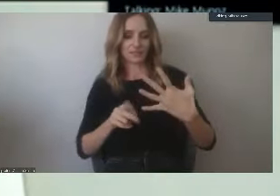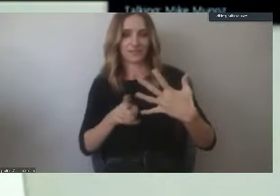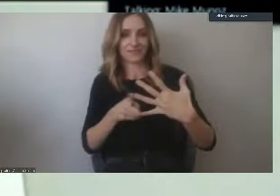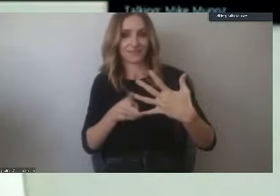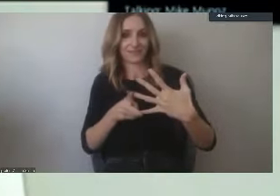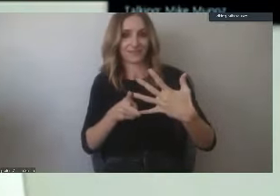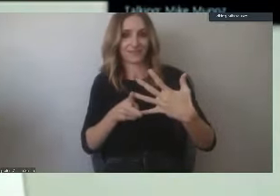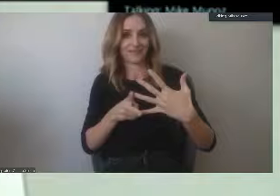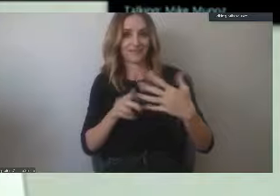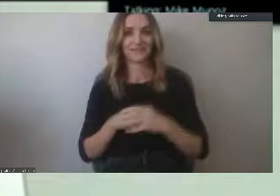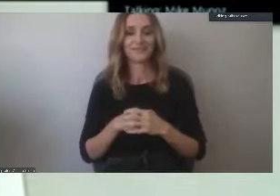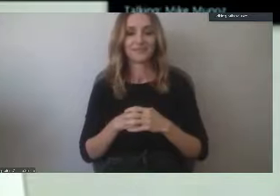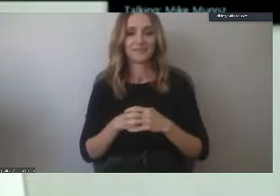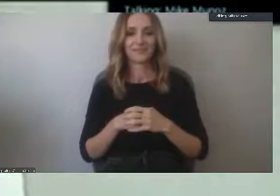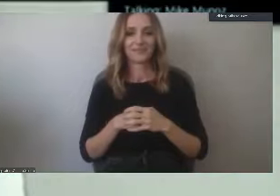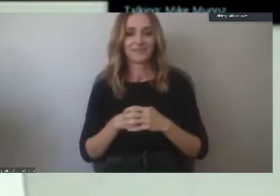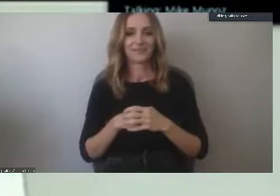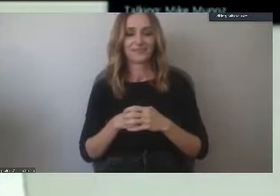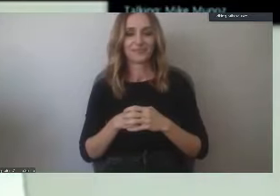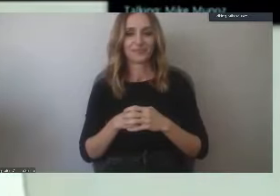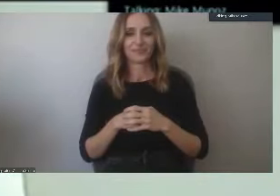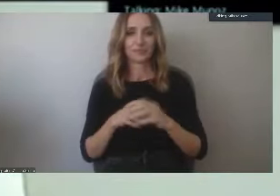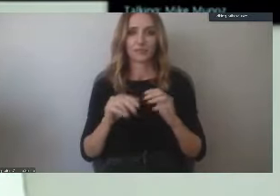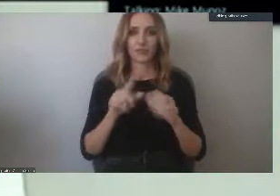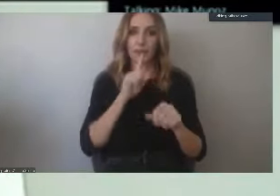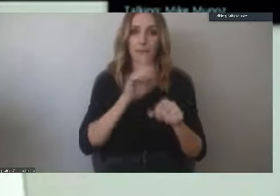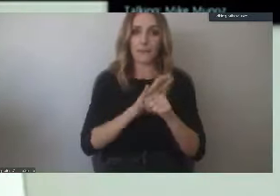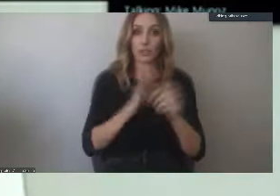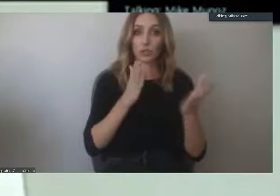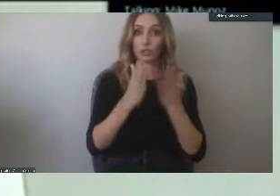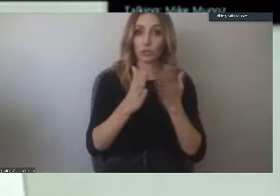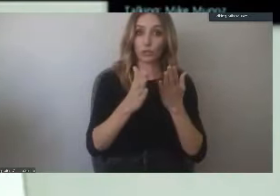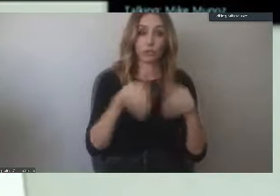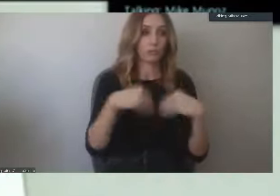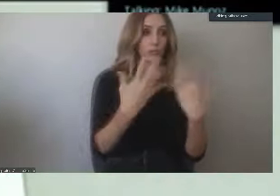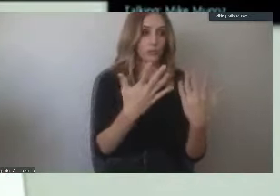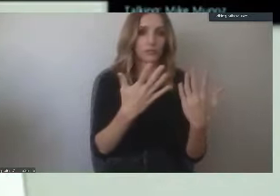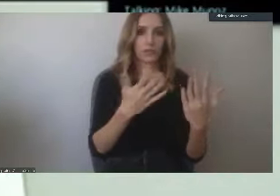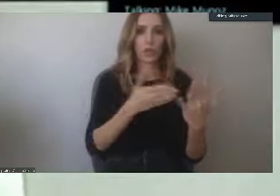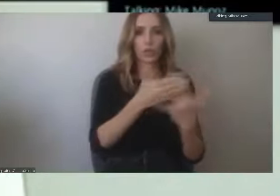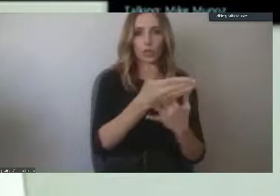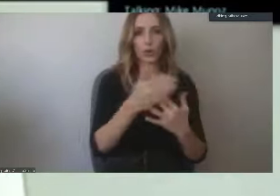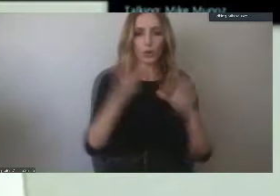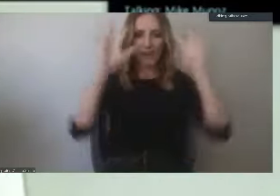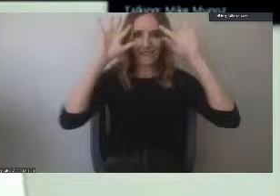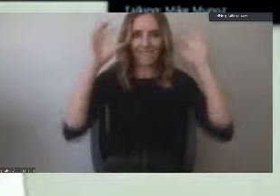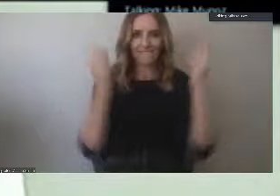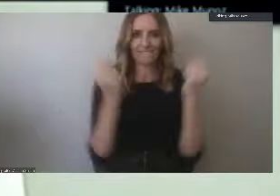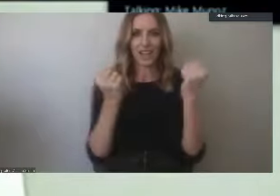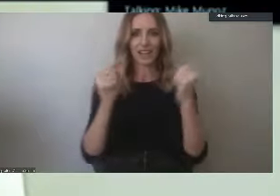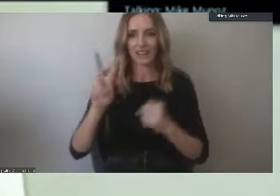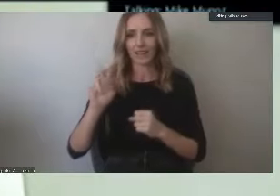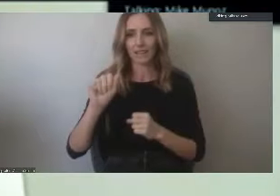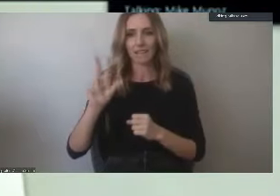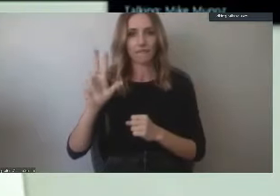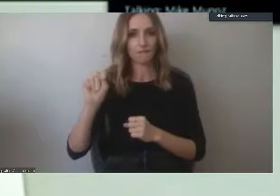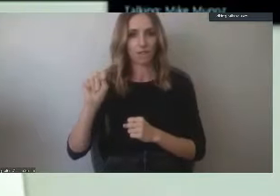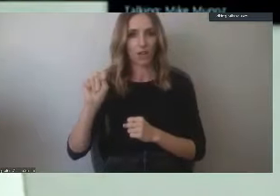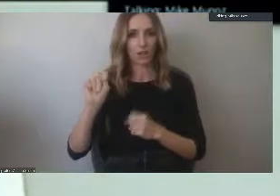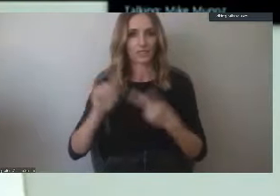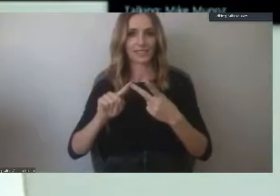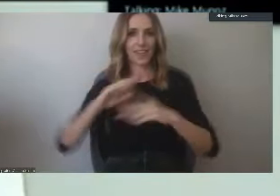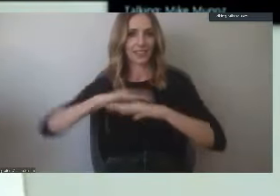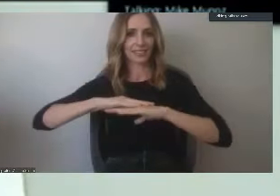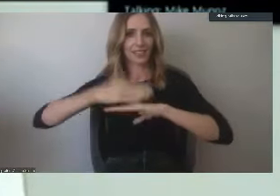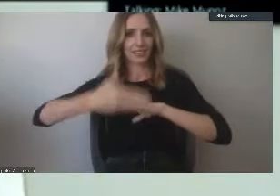share with you is how we're committed to serving students that need support through our Viking Vault and our Laptop Loan Program. So I'm very proud to